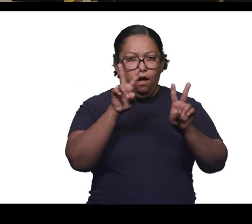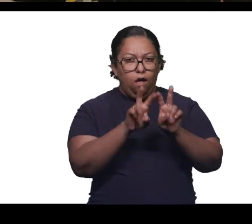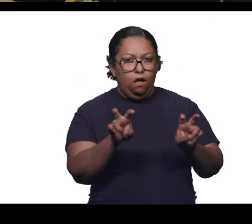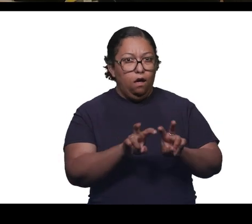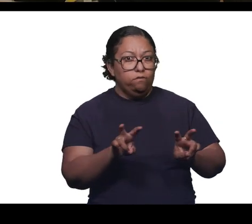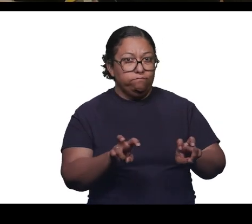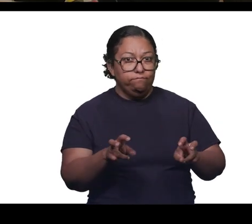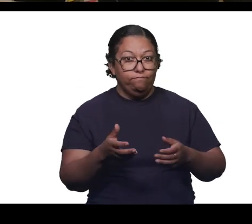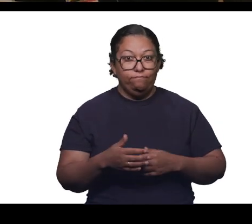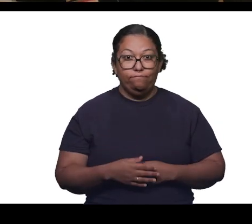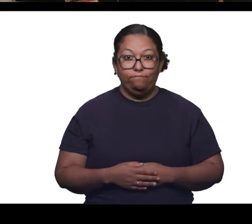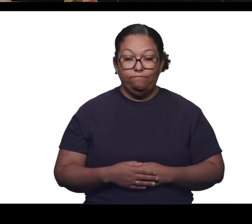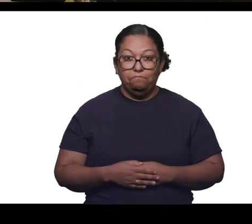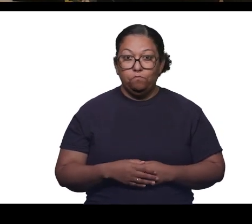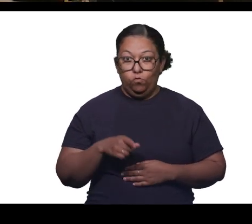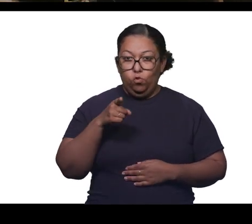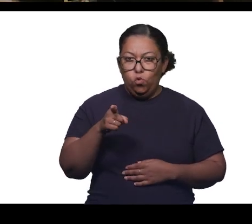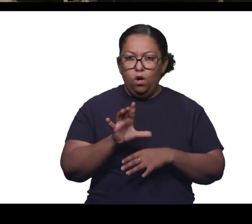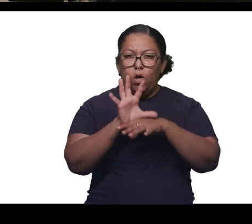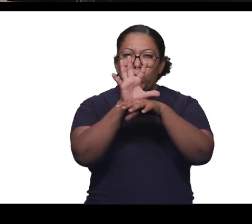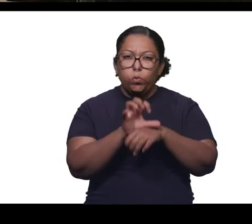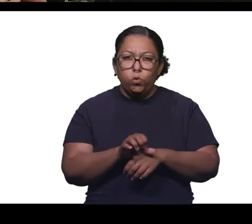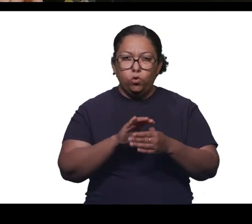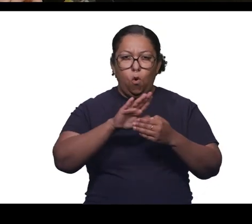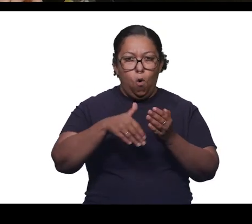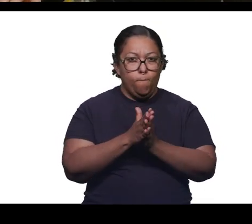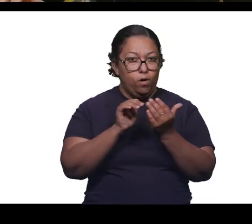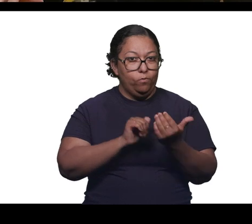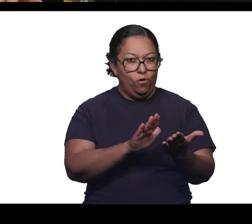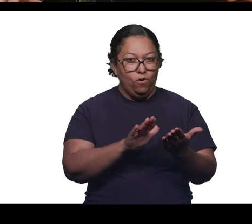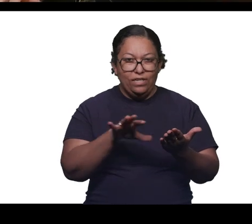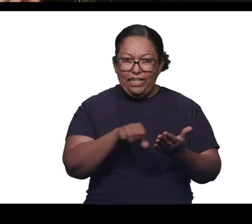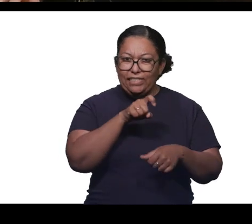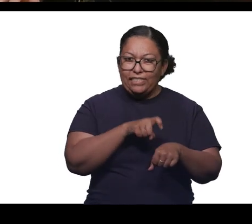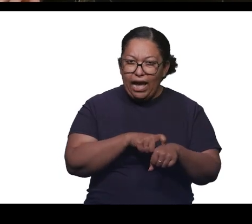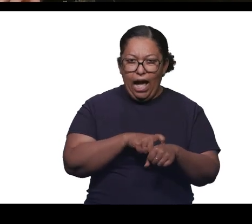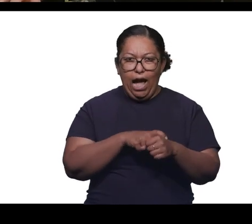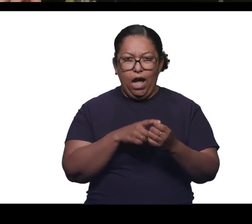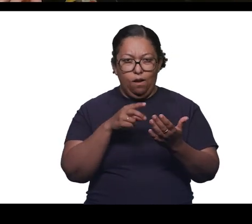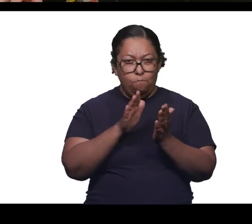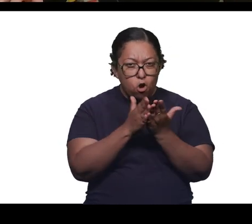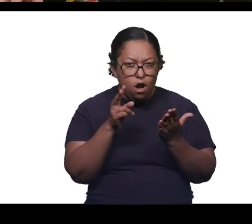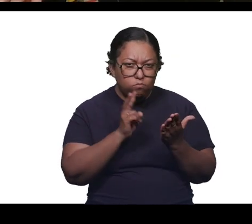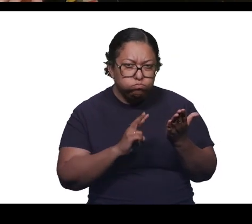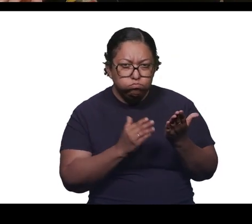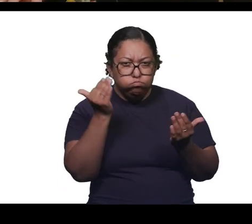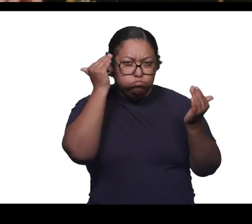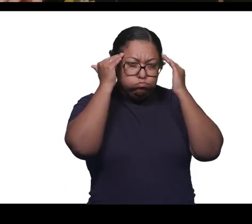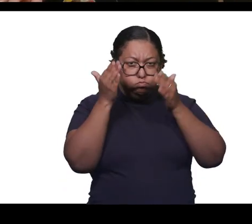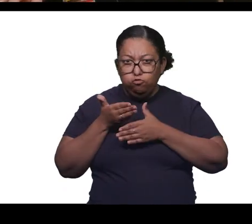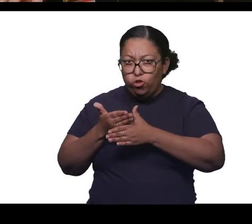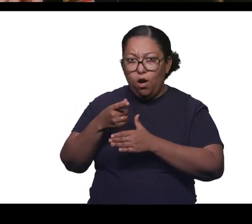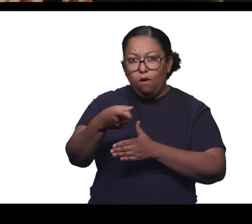familiarize yourself with the whole book approach, take some time, be familiar with the book, maybe share it with other colleagues, educators,